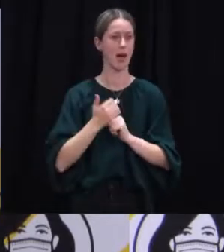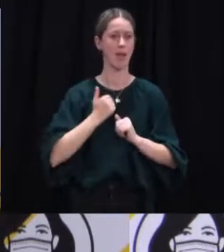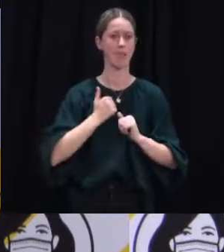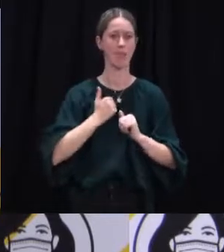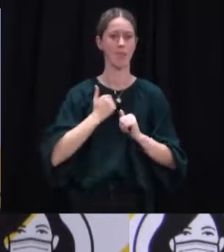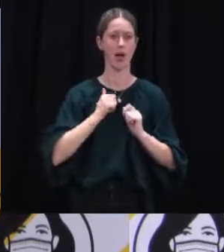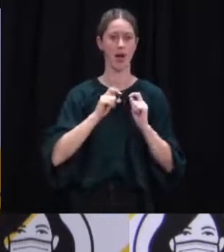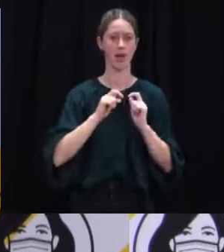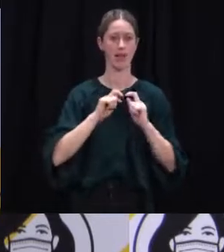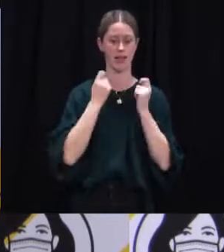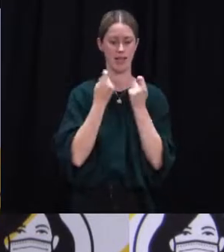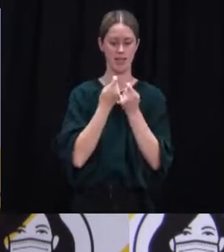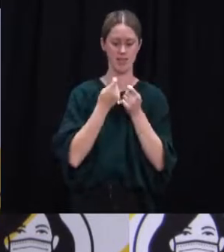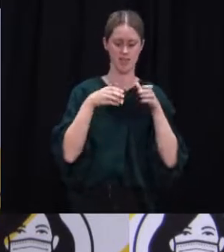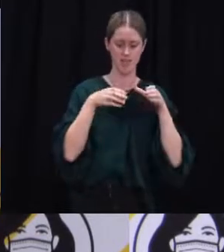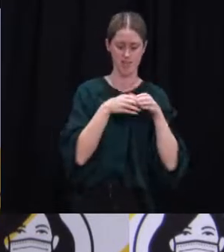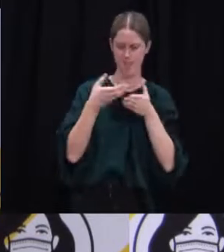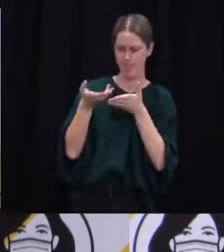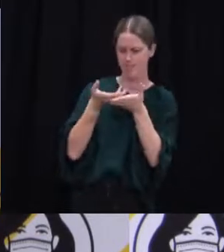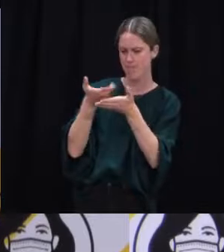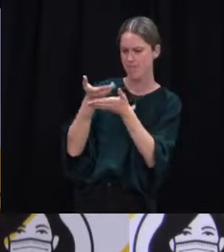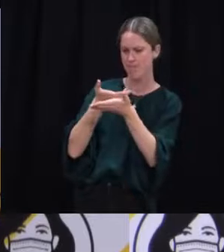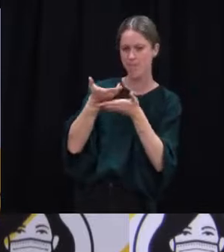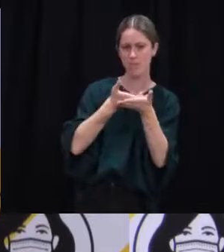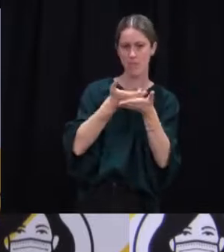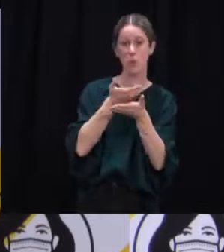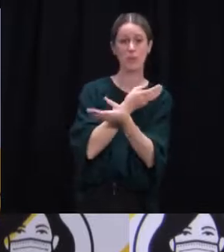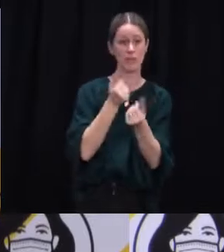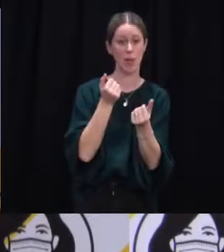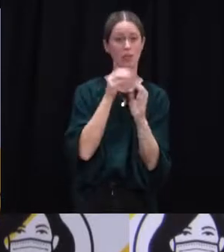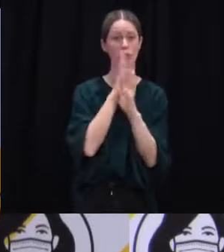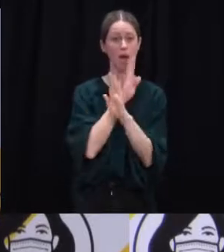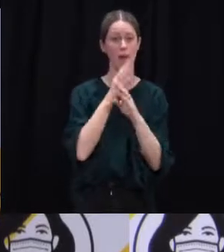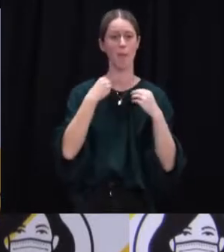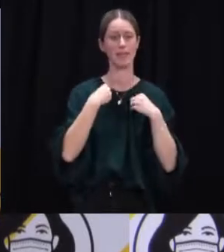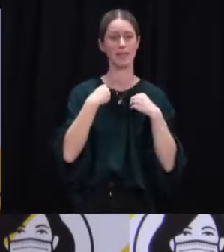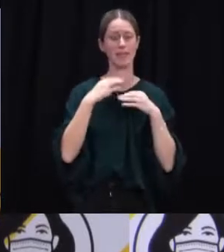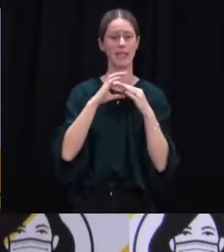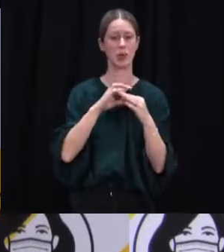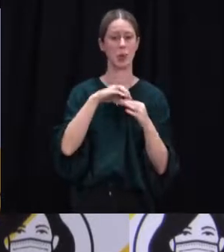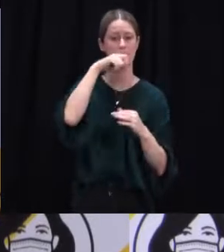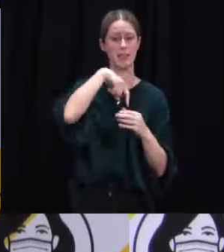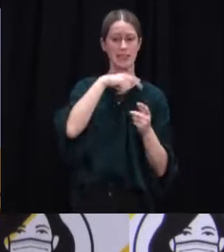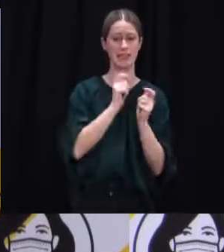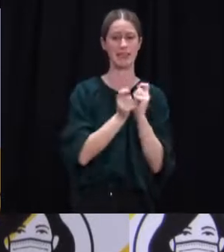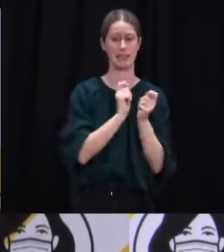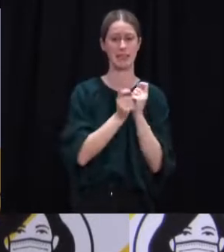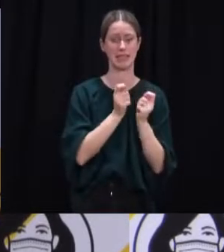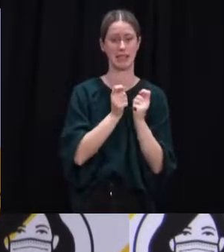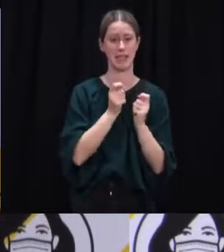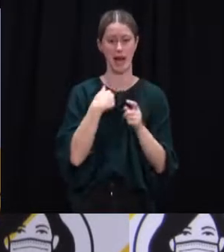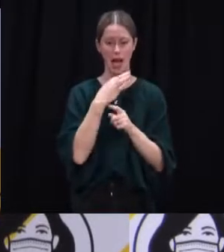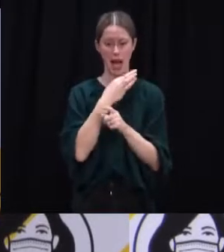of a backlog, particularly any that were more than 48 hours. And I can say my team is in ongoing active discussions with more than